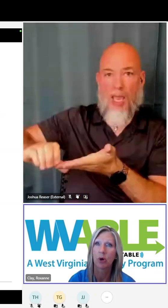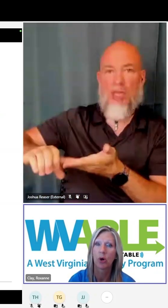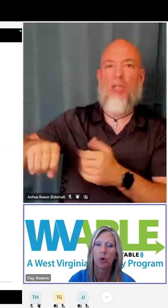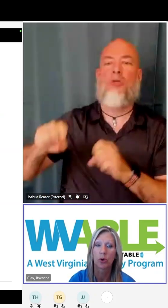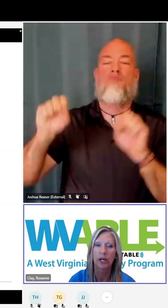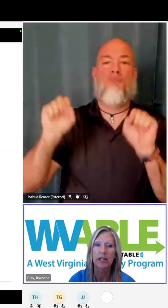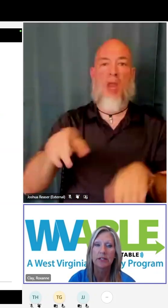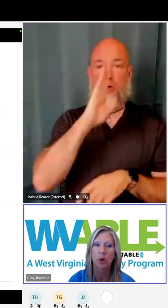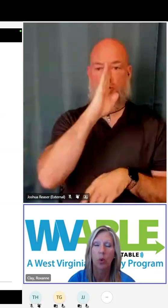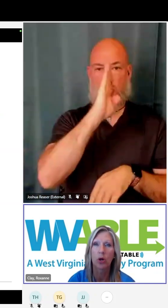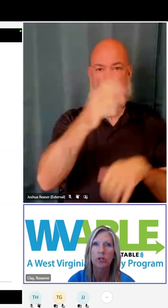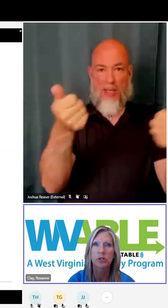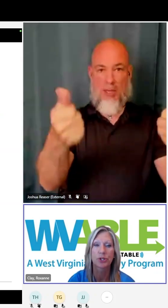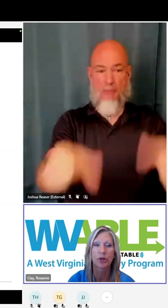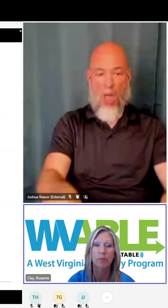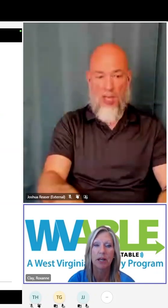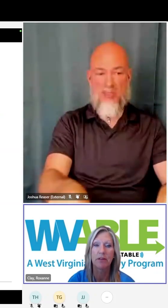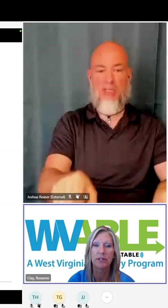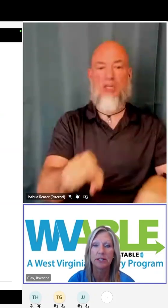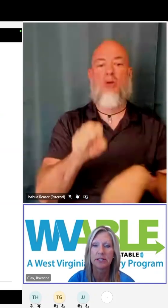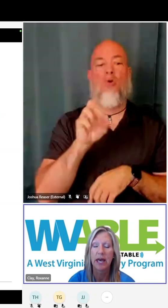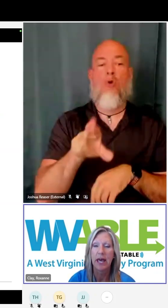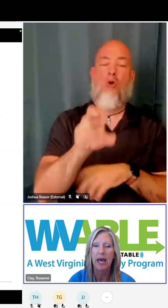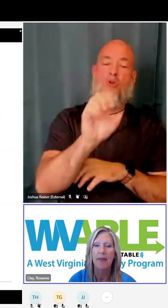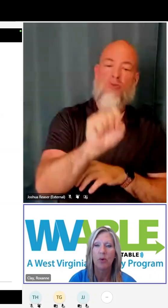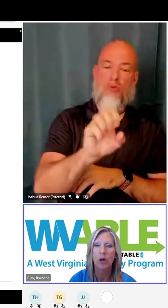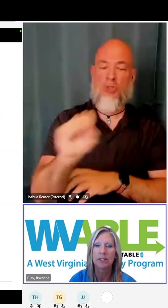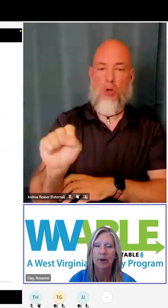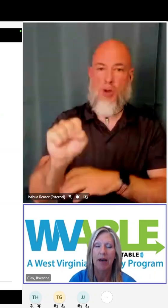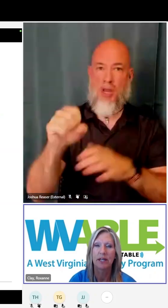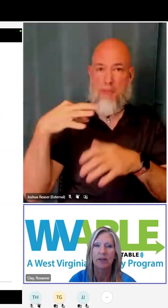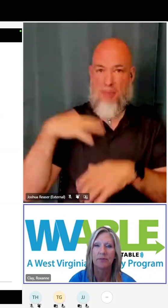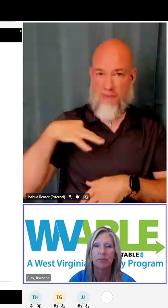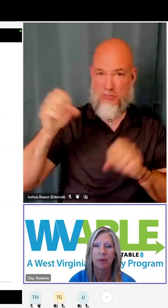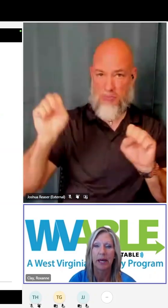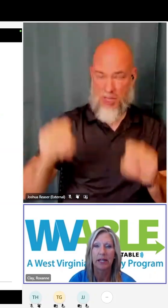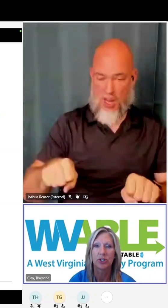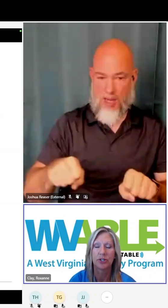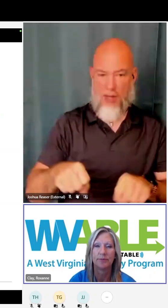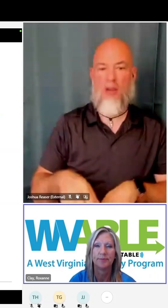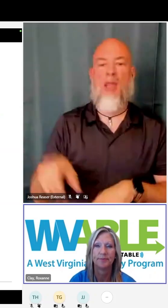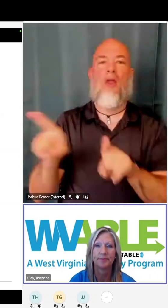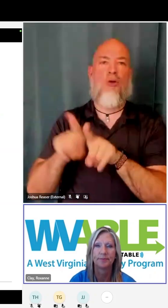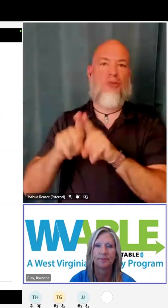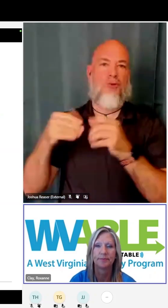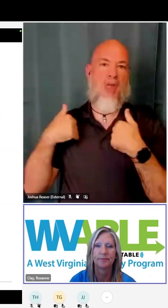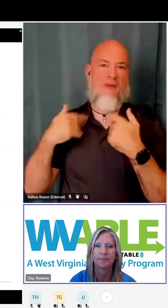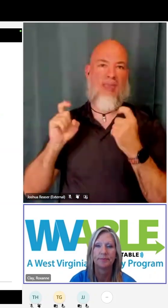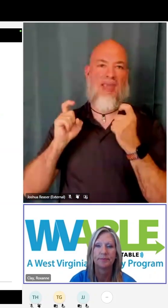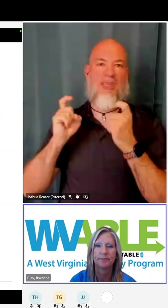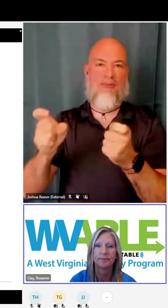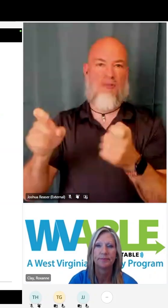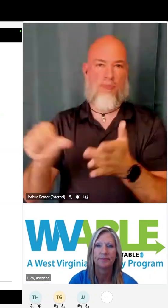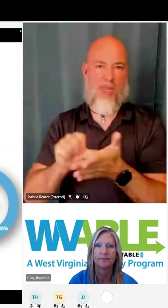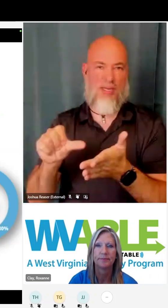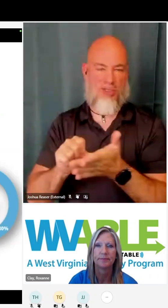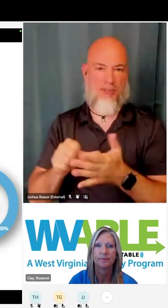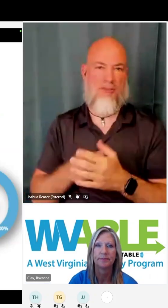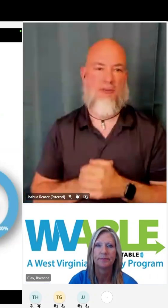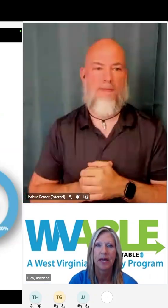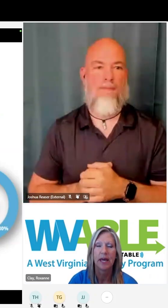deposit of payroll earnings or Social Security benefits. And then we also have the gifting page.